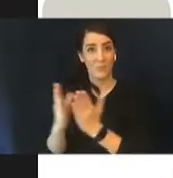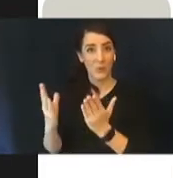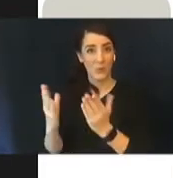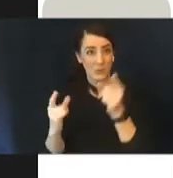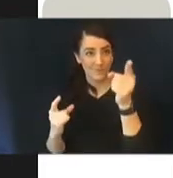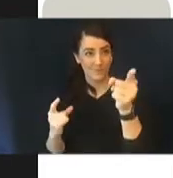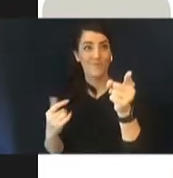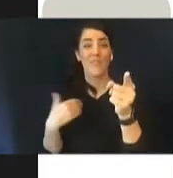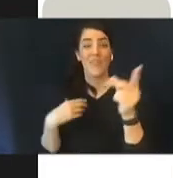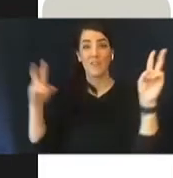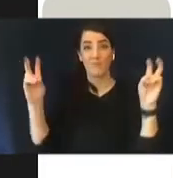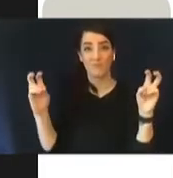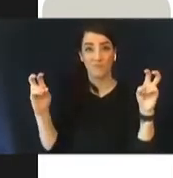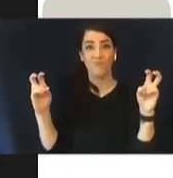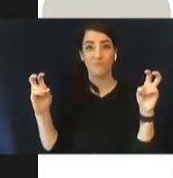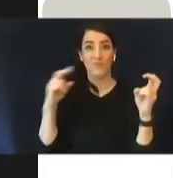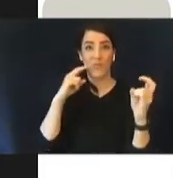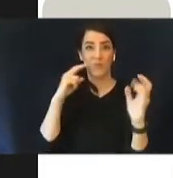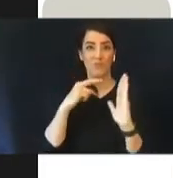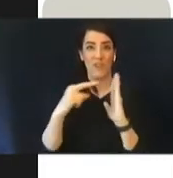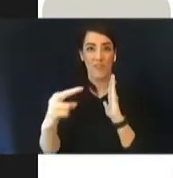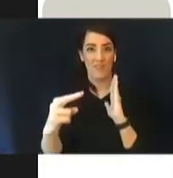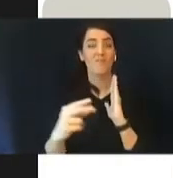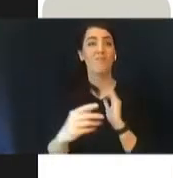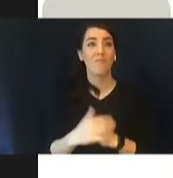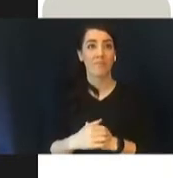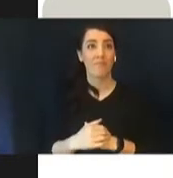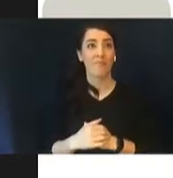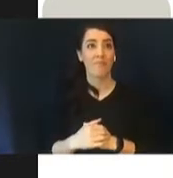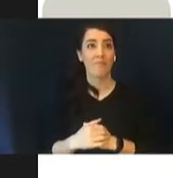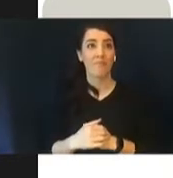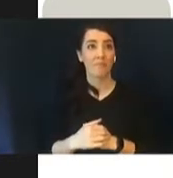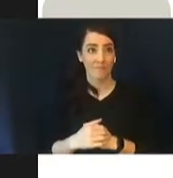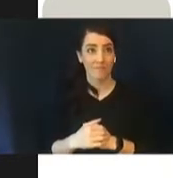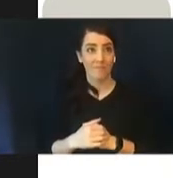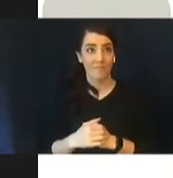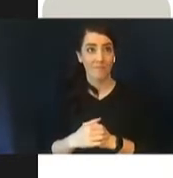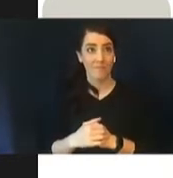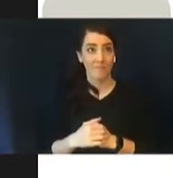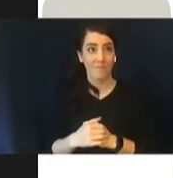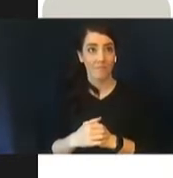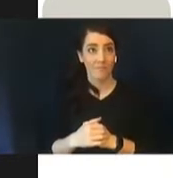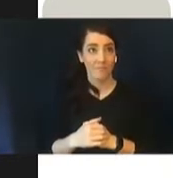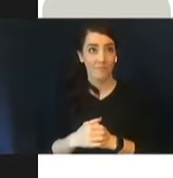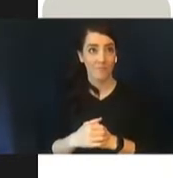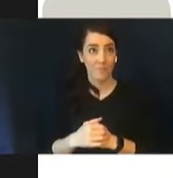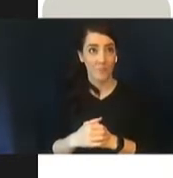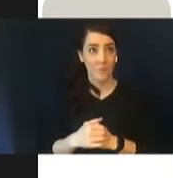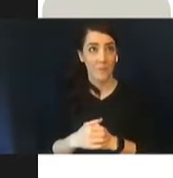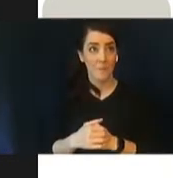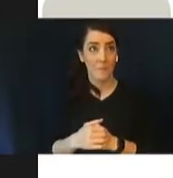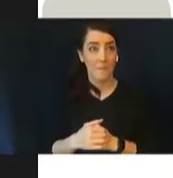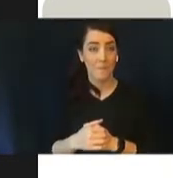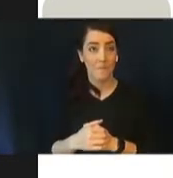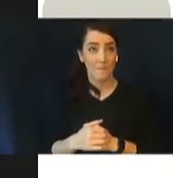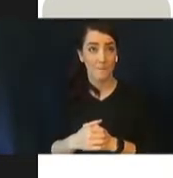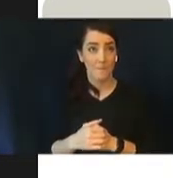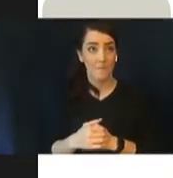invasion. The Bolsheviks came to Ukraine not so much as liberators, but as colonial power seeking